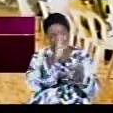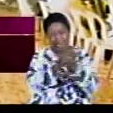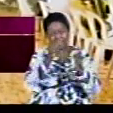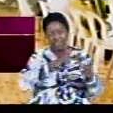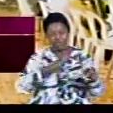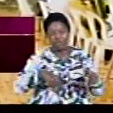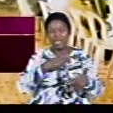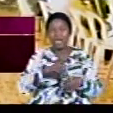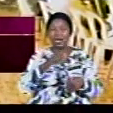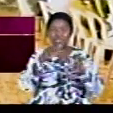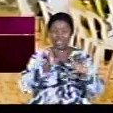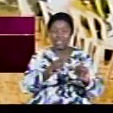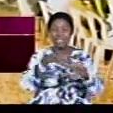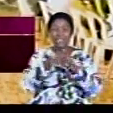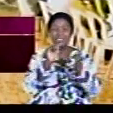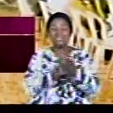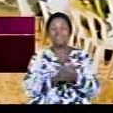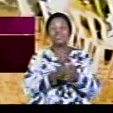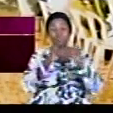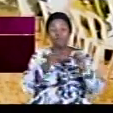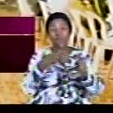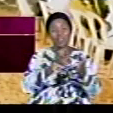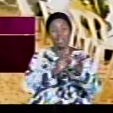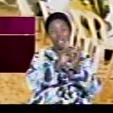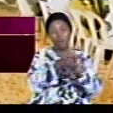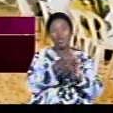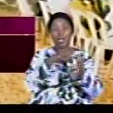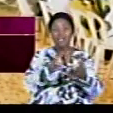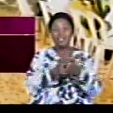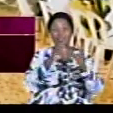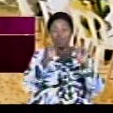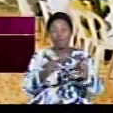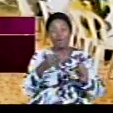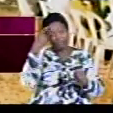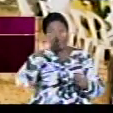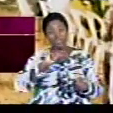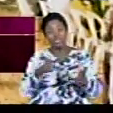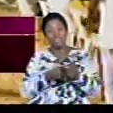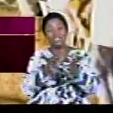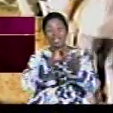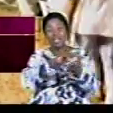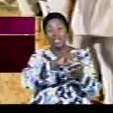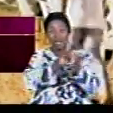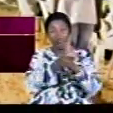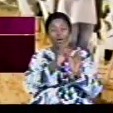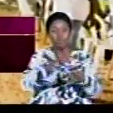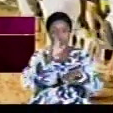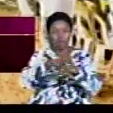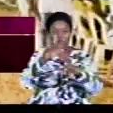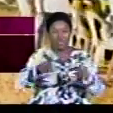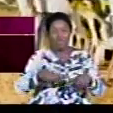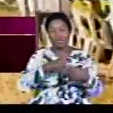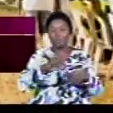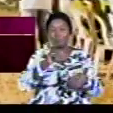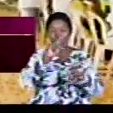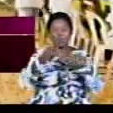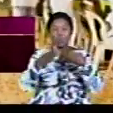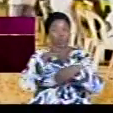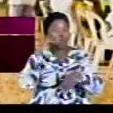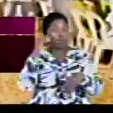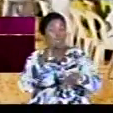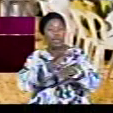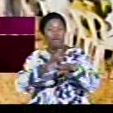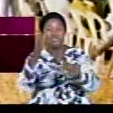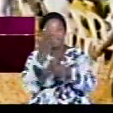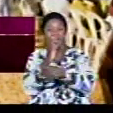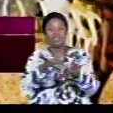power for the hour right now. You want to join us right now online. You want to join us on Zoom. You want to join us on satellite. I'm